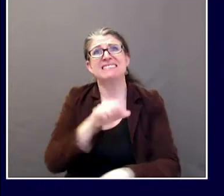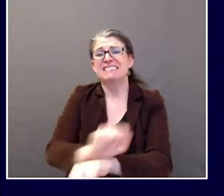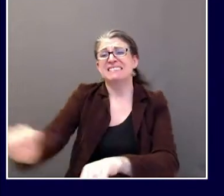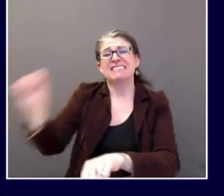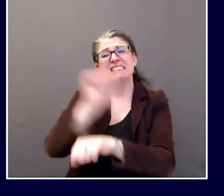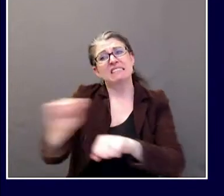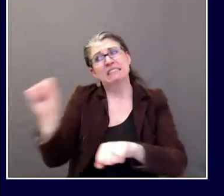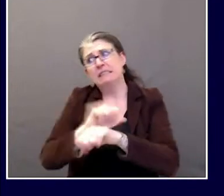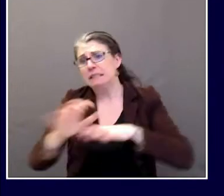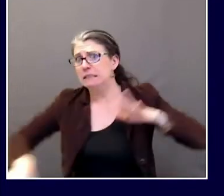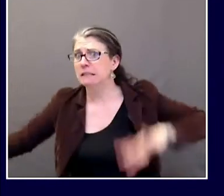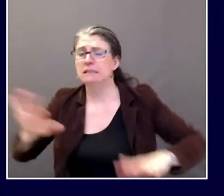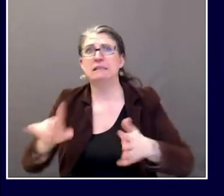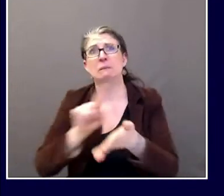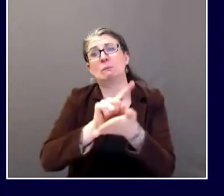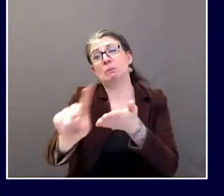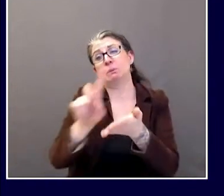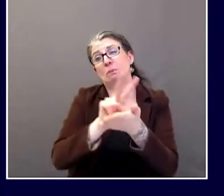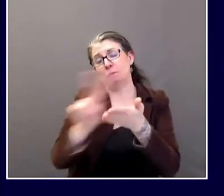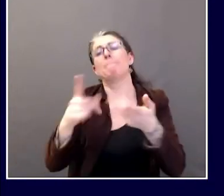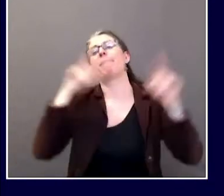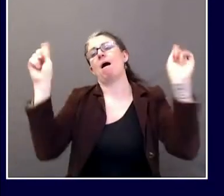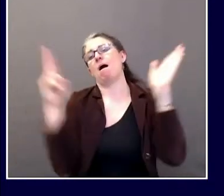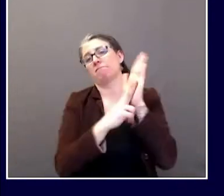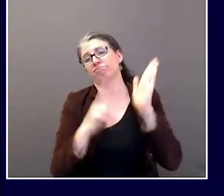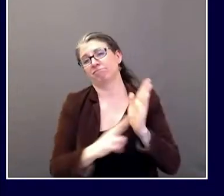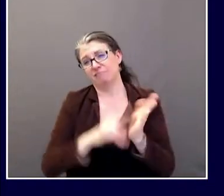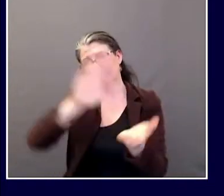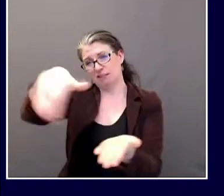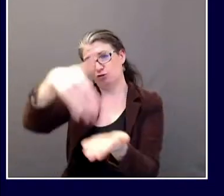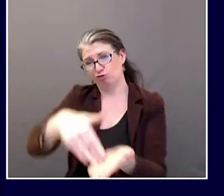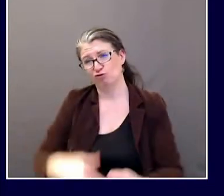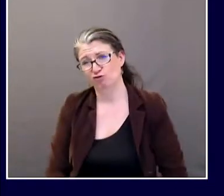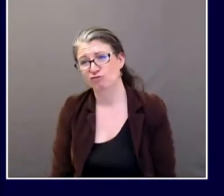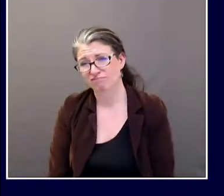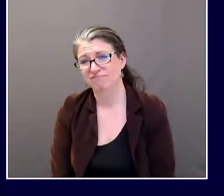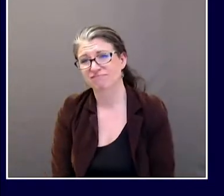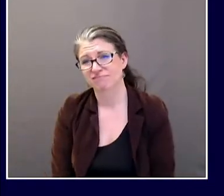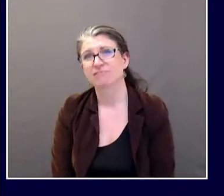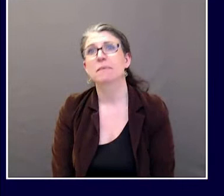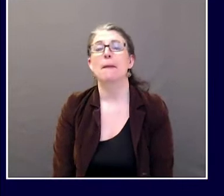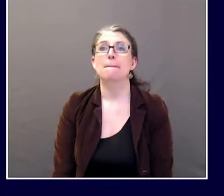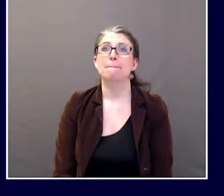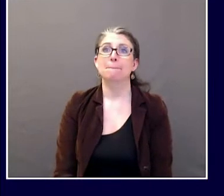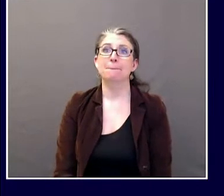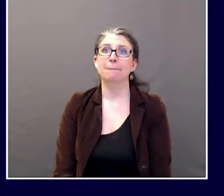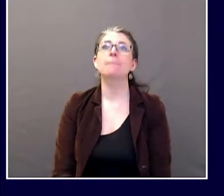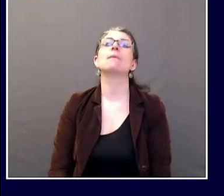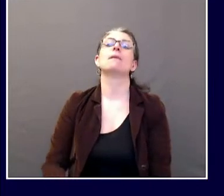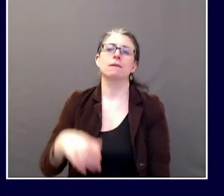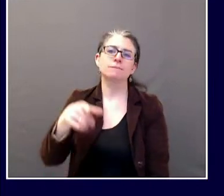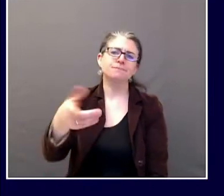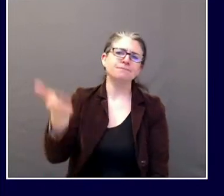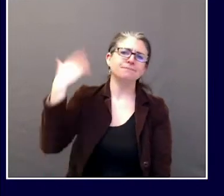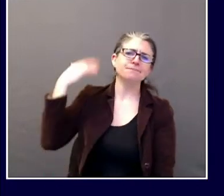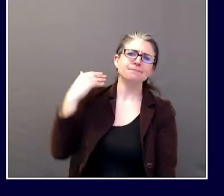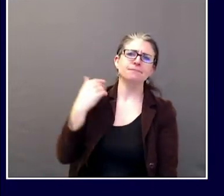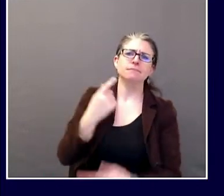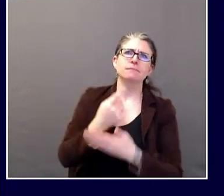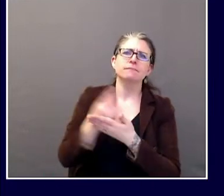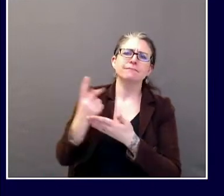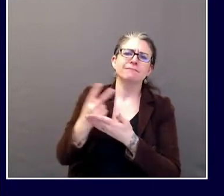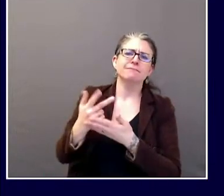update on, I believe there are 3 different vaccines that were in the pipeline, and the Johnson & Johnson and a few